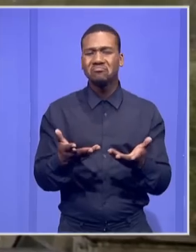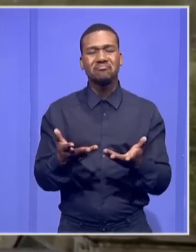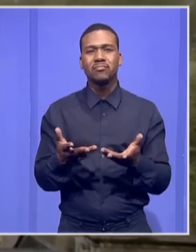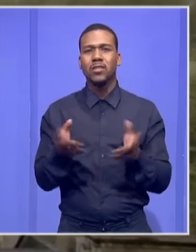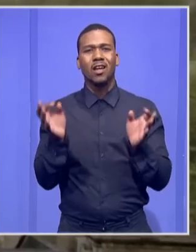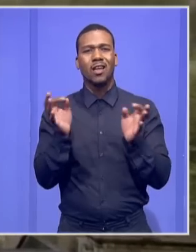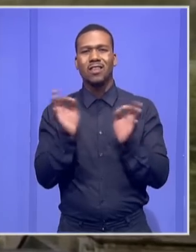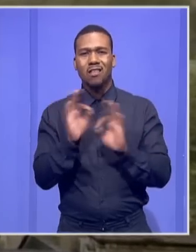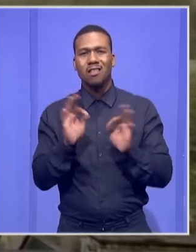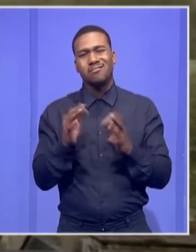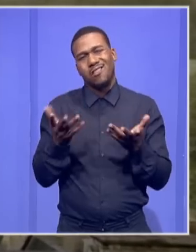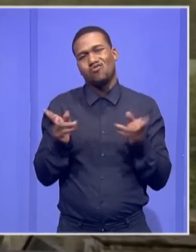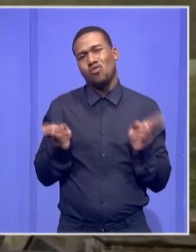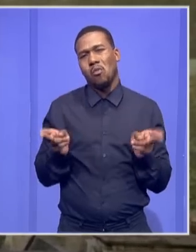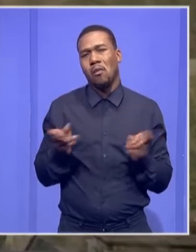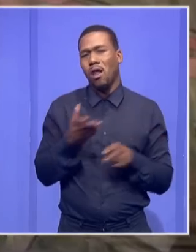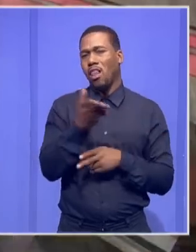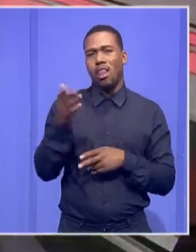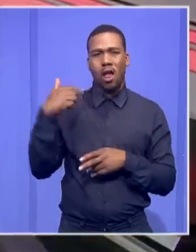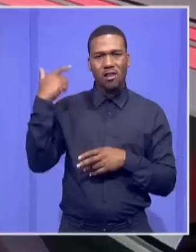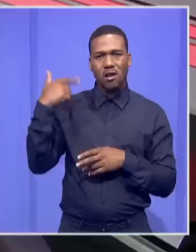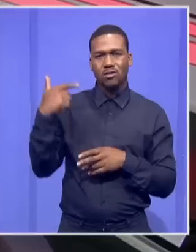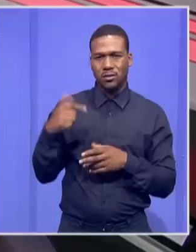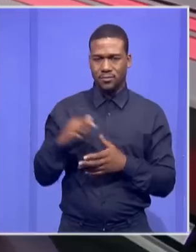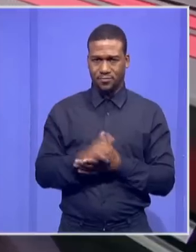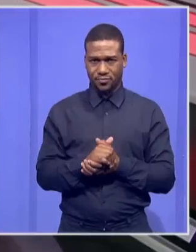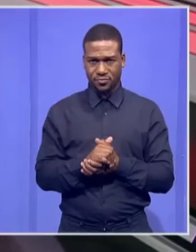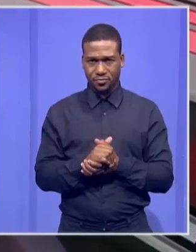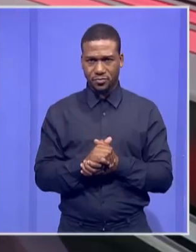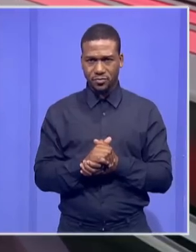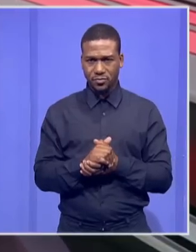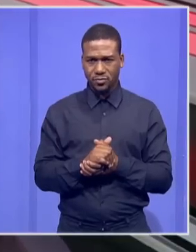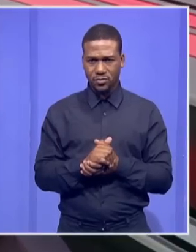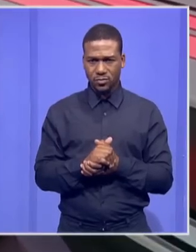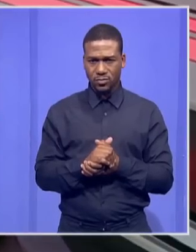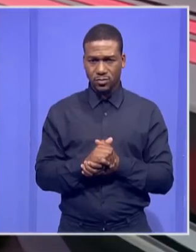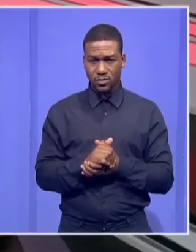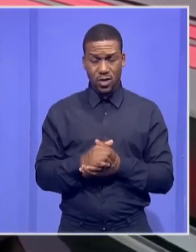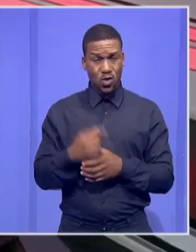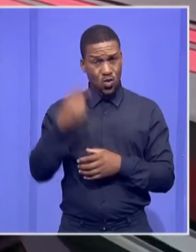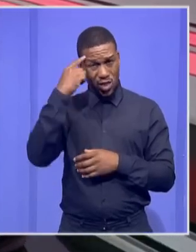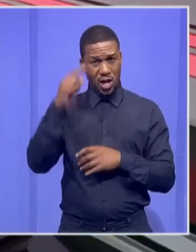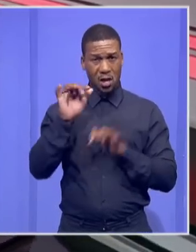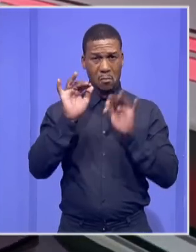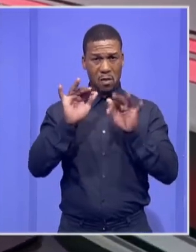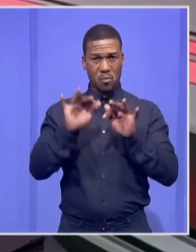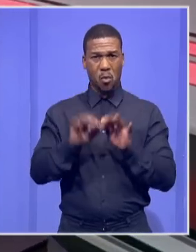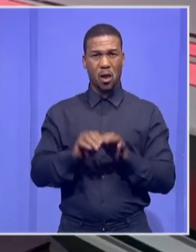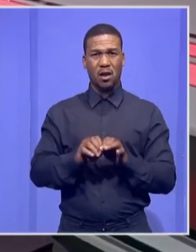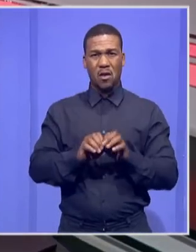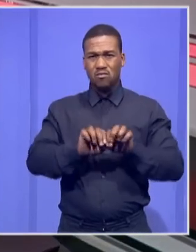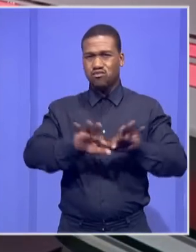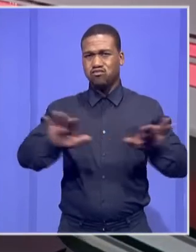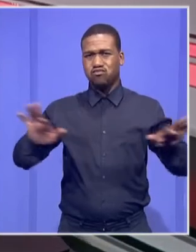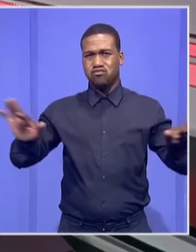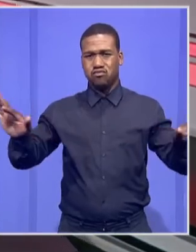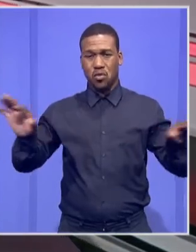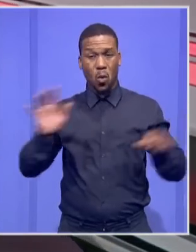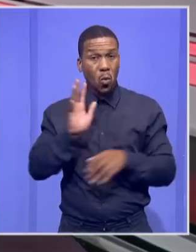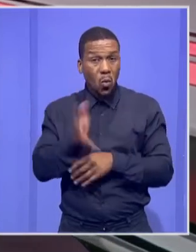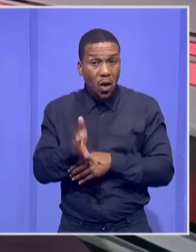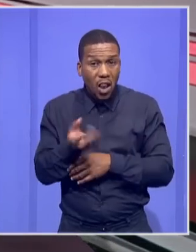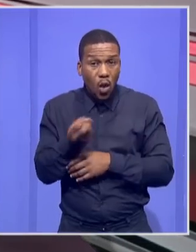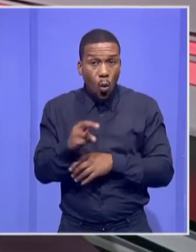used to. So do you think this will keep the crowds away or not a chance? They are going to go there and be fans and try